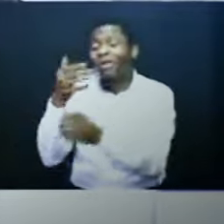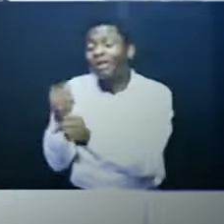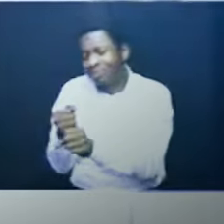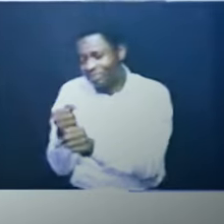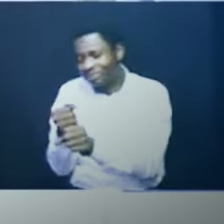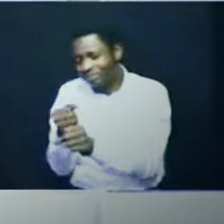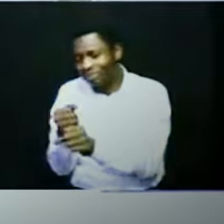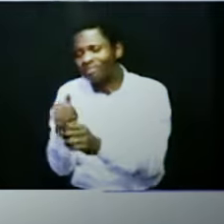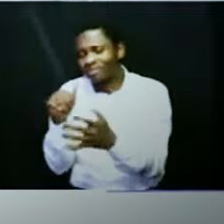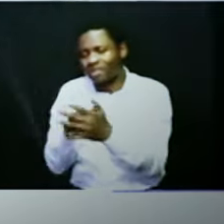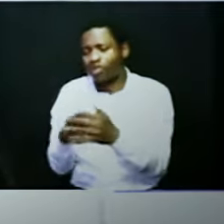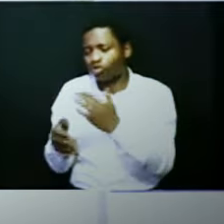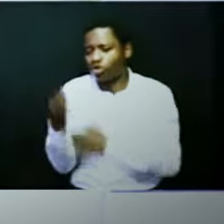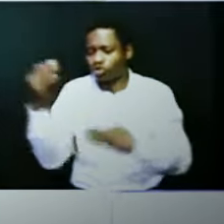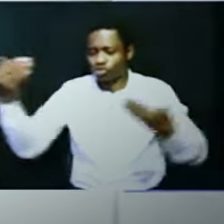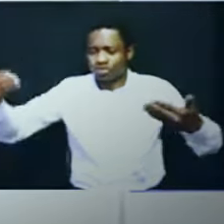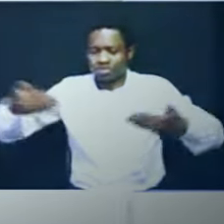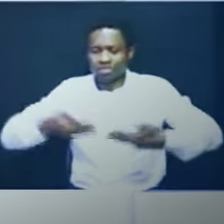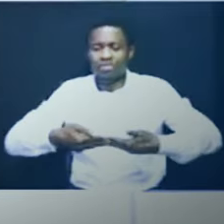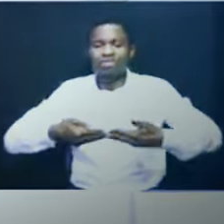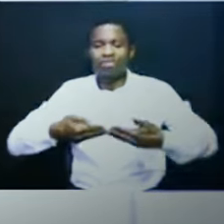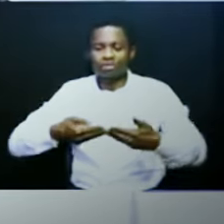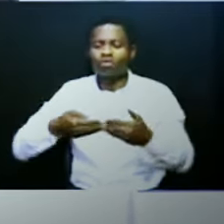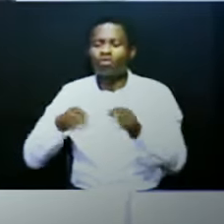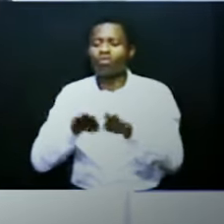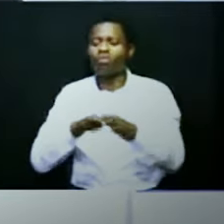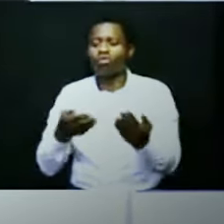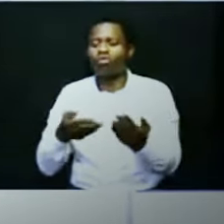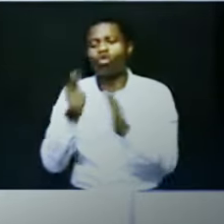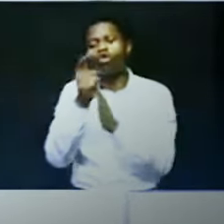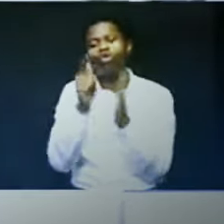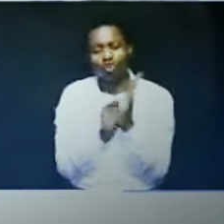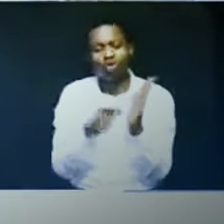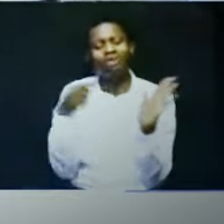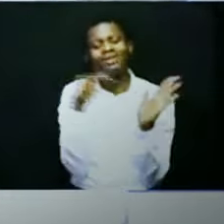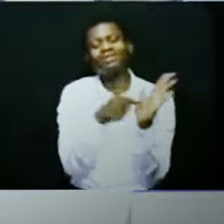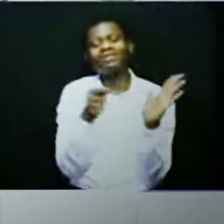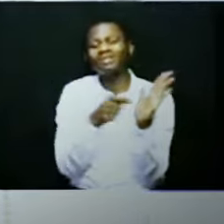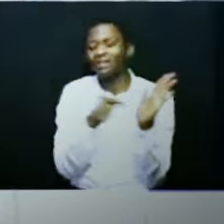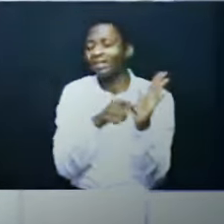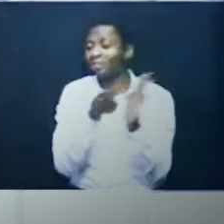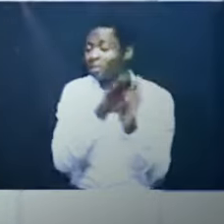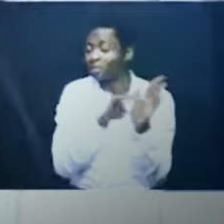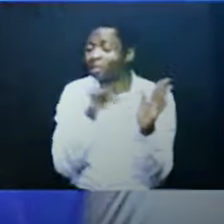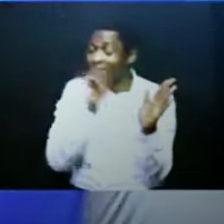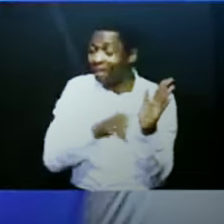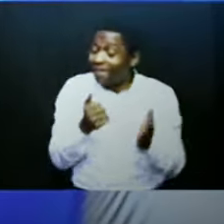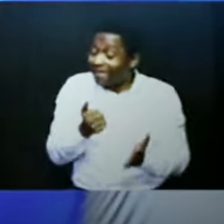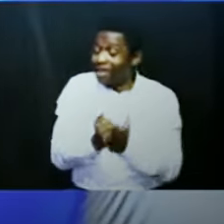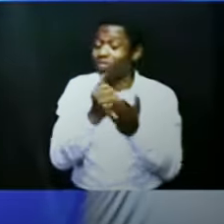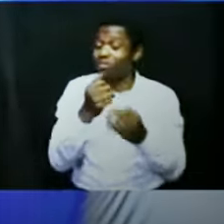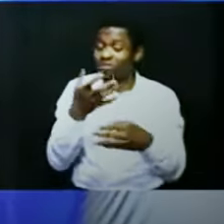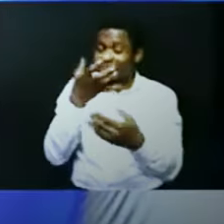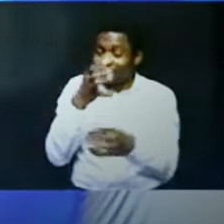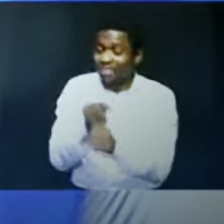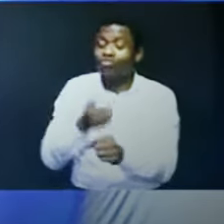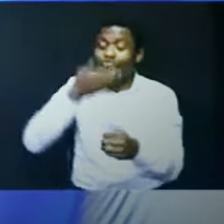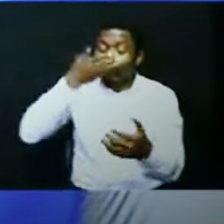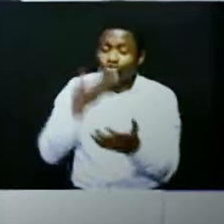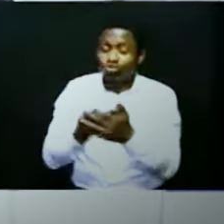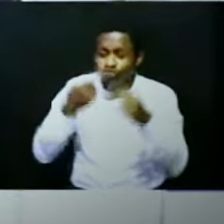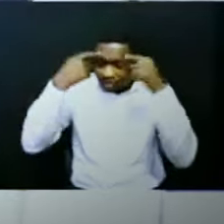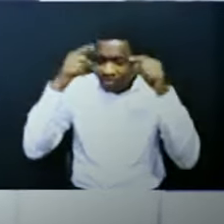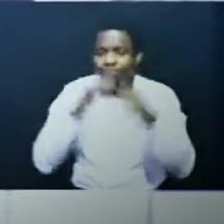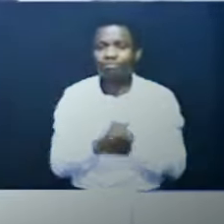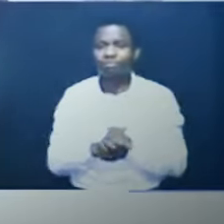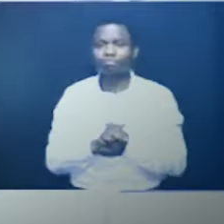God introduced to all of us is the book of the law. Onyankopon de amaye nyina said yo de asem no anamra na maye. It has its mind. Ewo